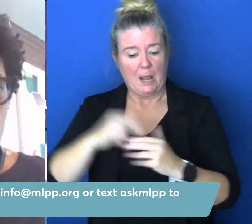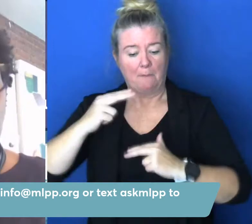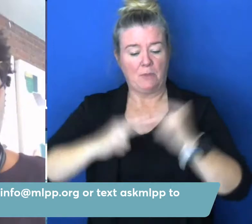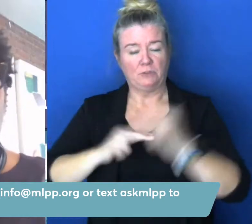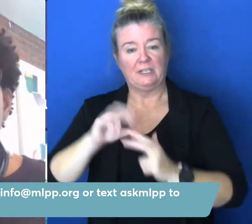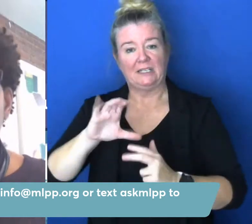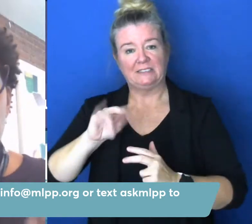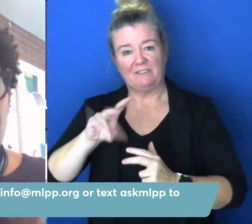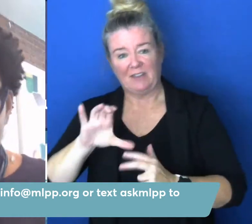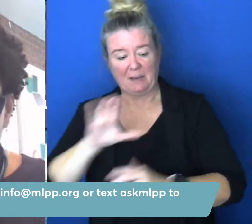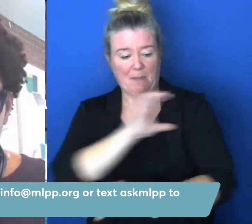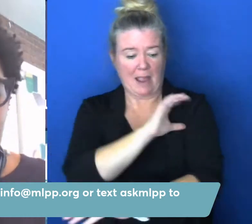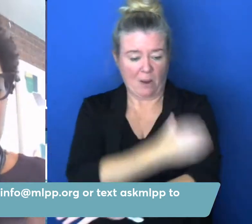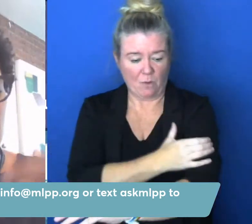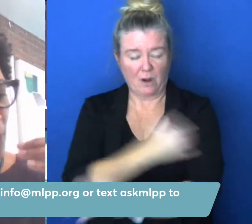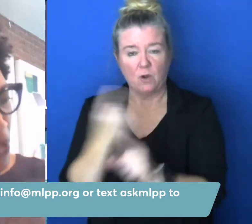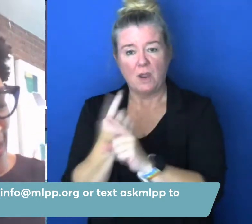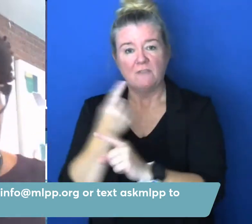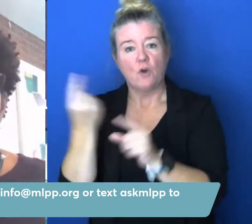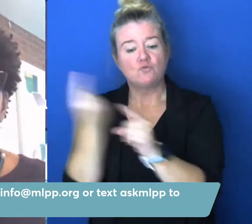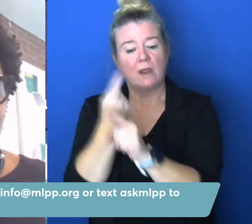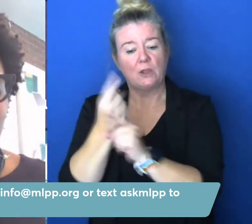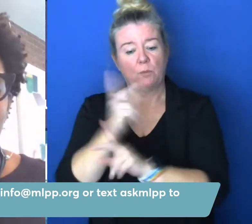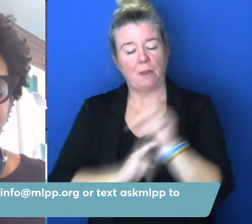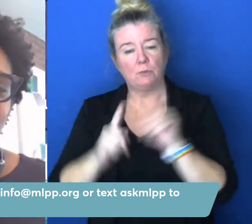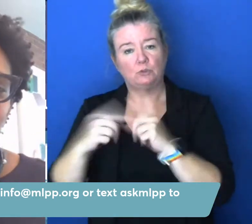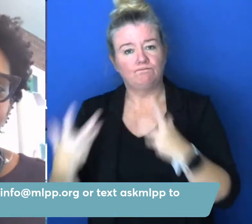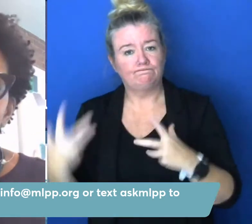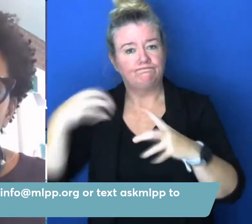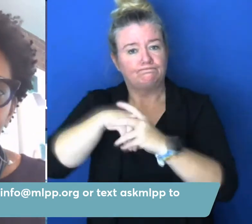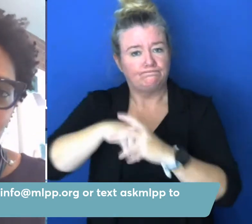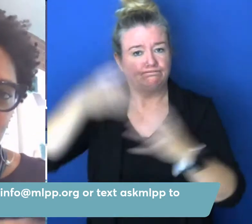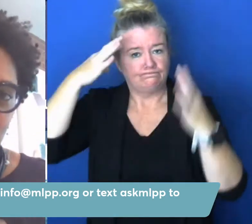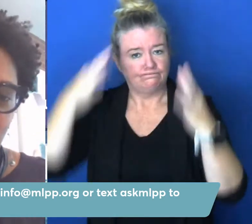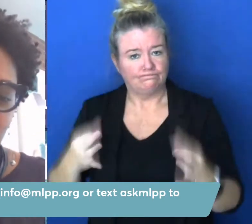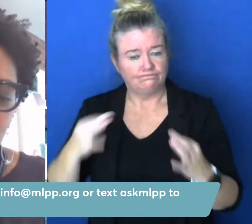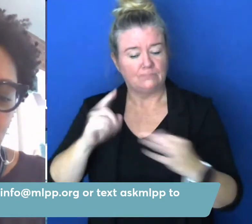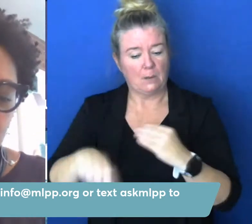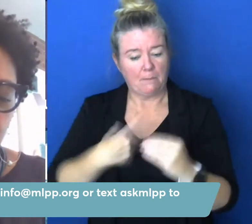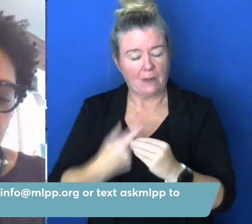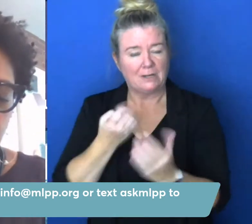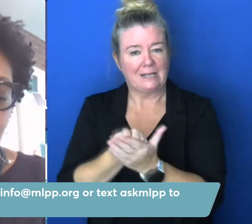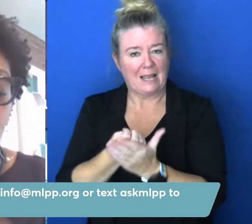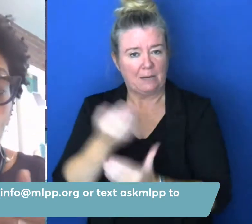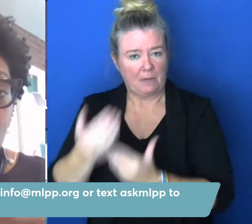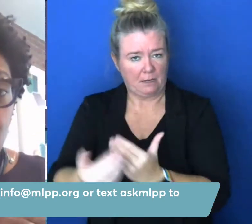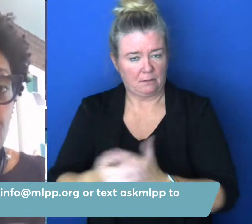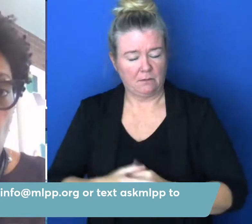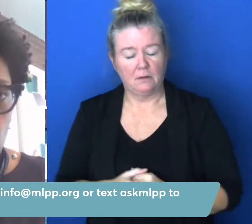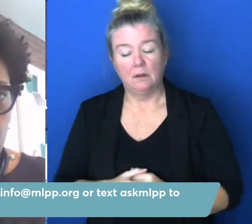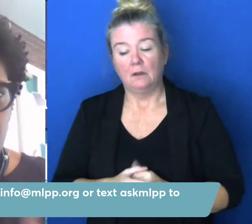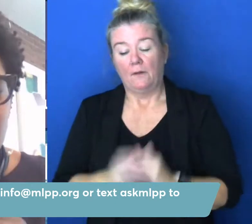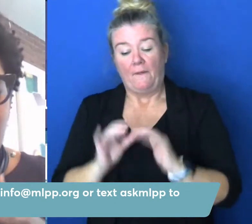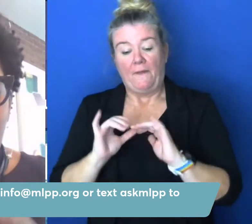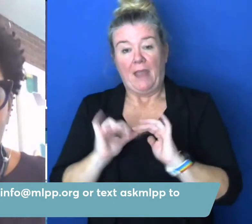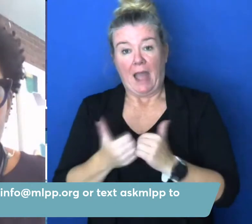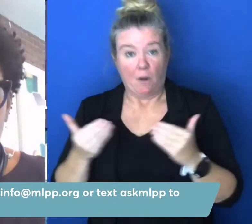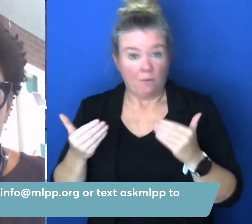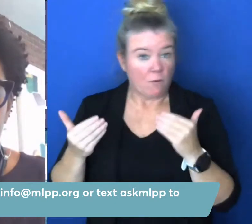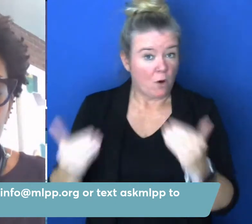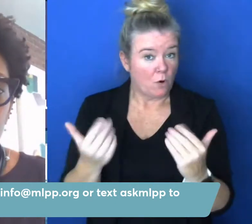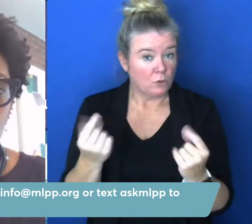and ways for regular folk to participate in the decisions about the economy. And the way forward is